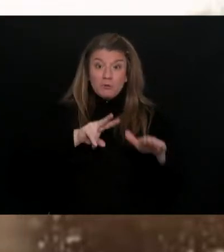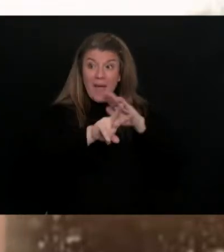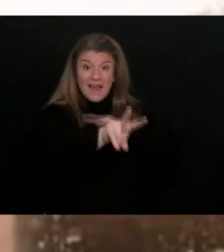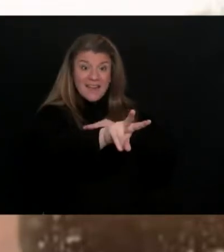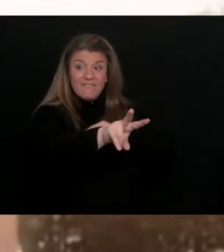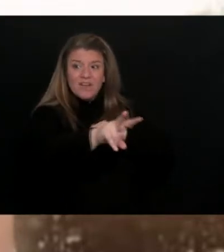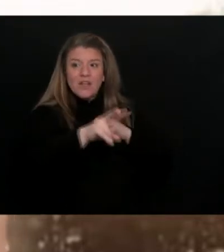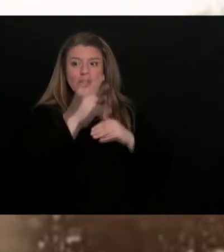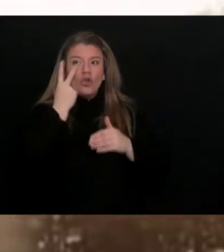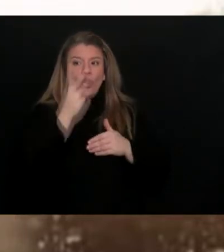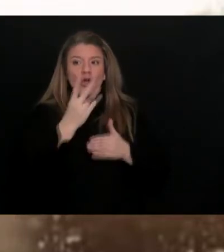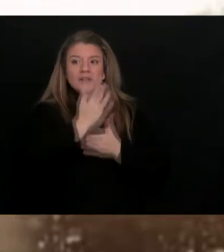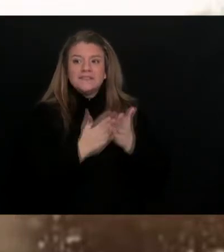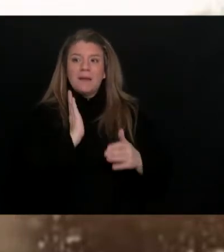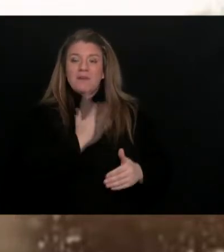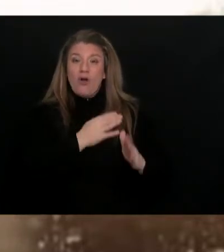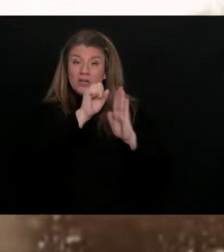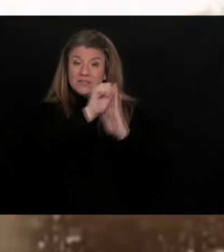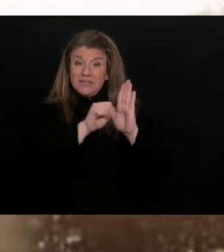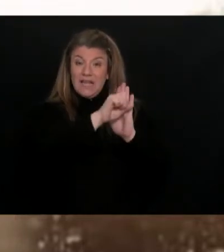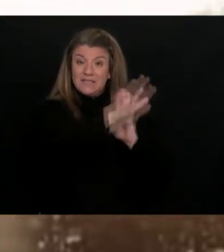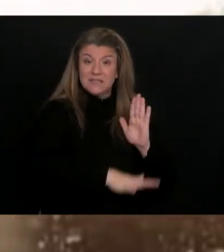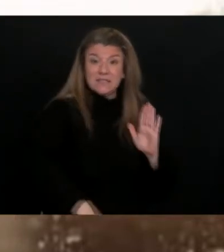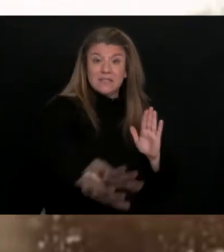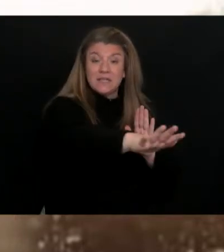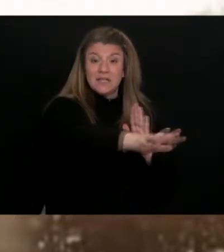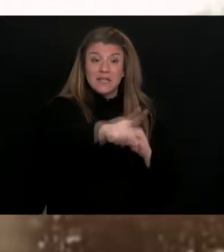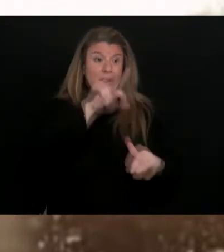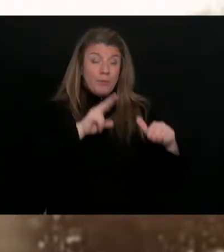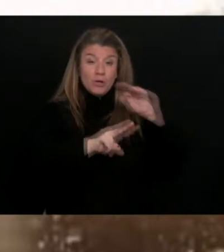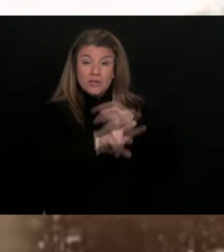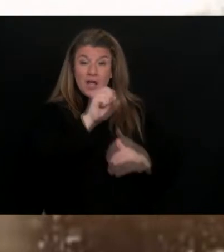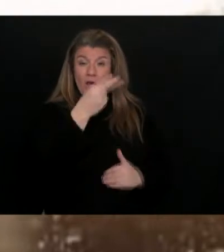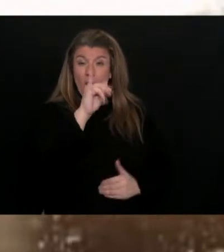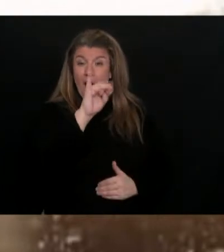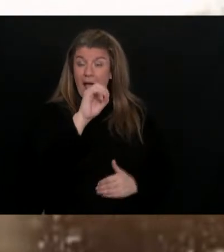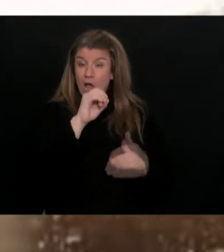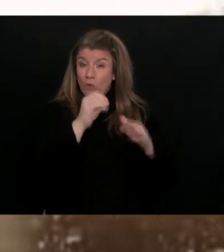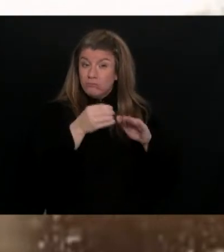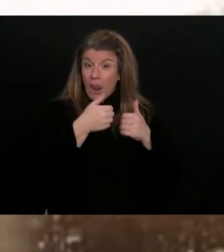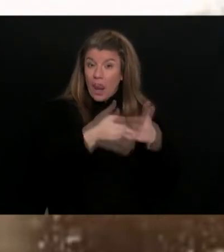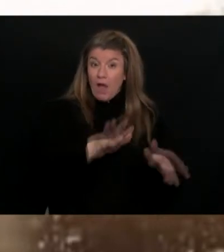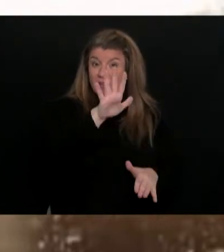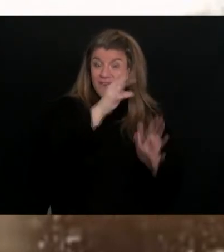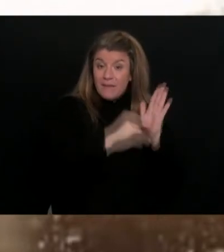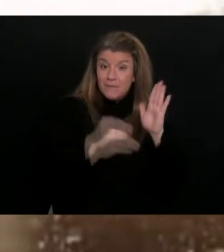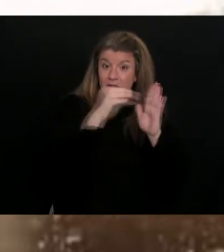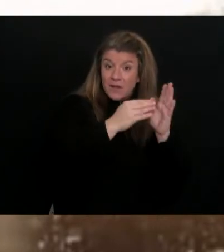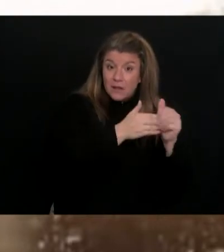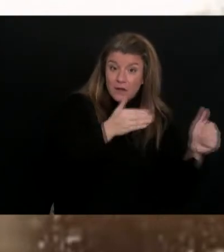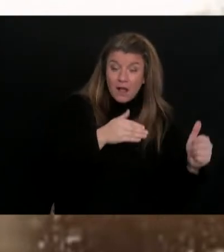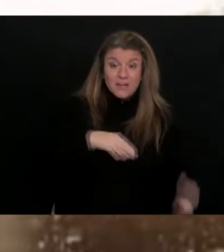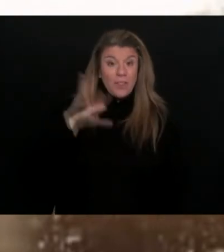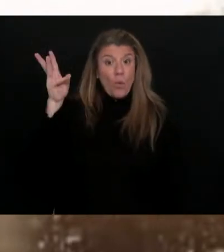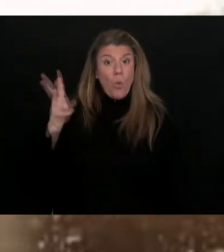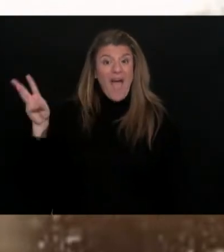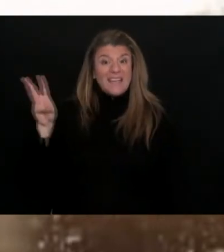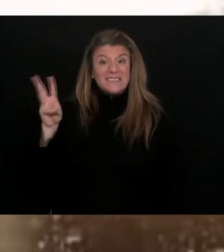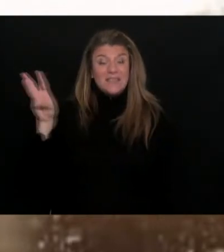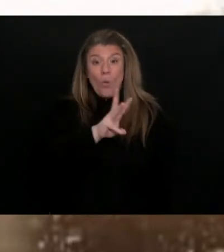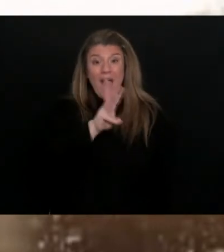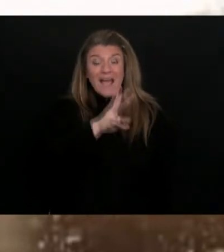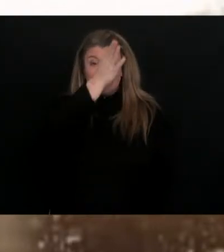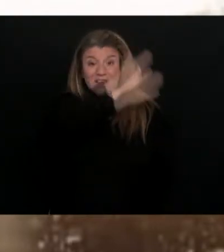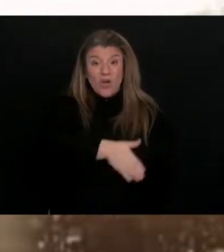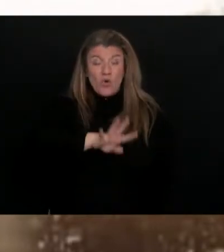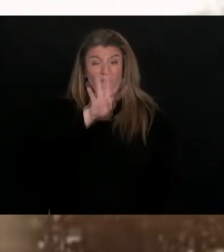our surrounding states, it's projected that Ohio lost nearly $500 million. If you go to the West Coast, you're looking upwards of